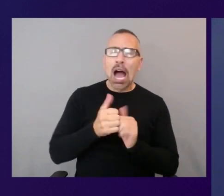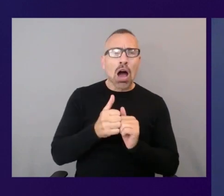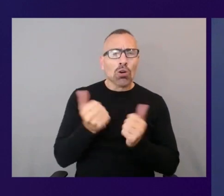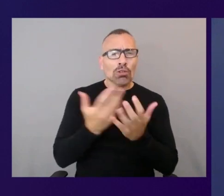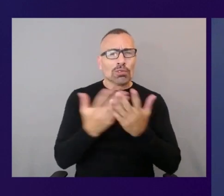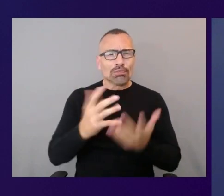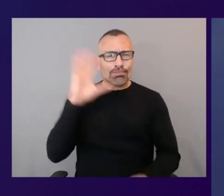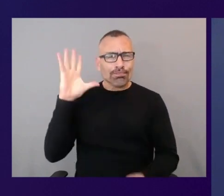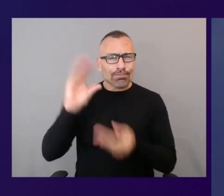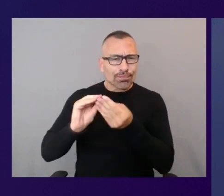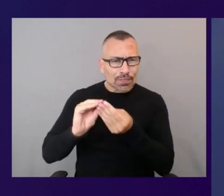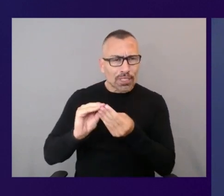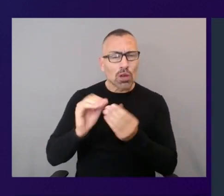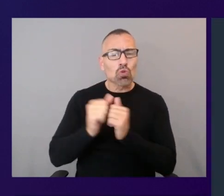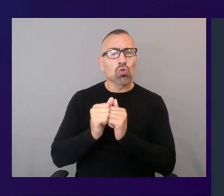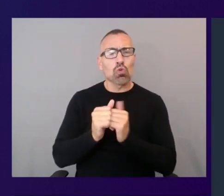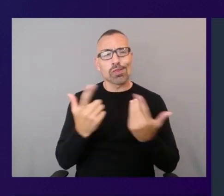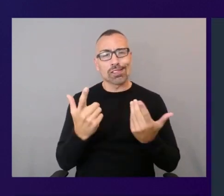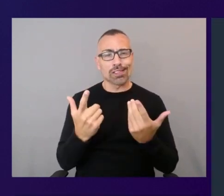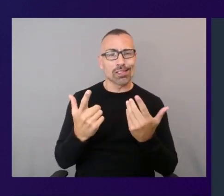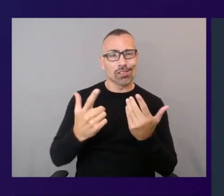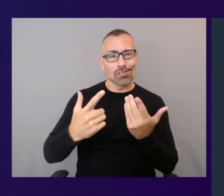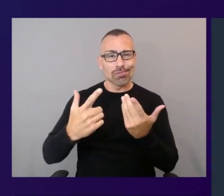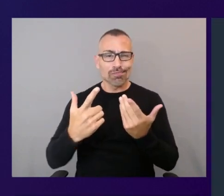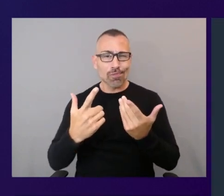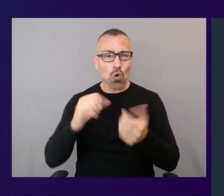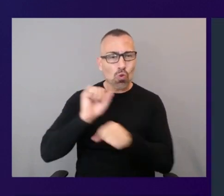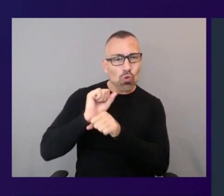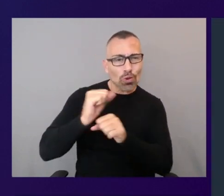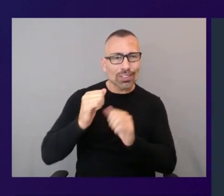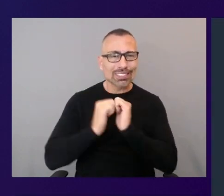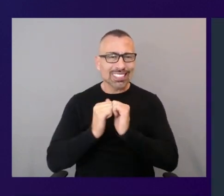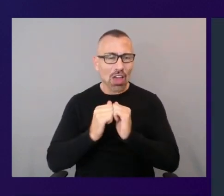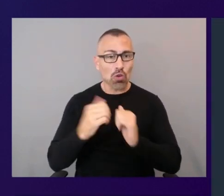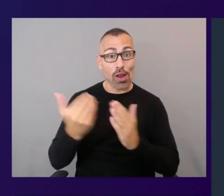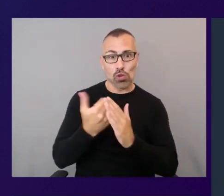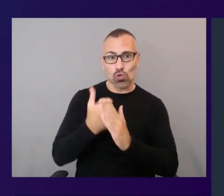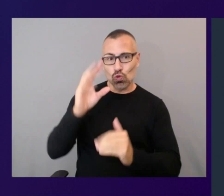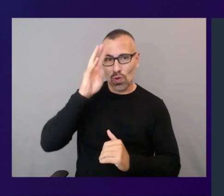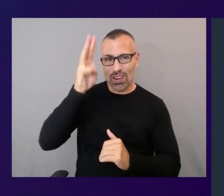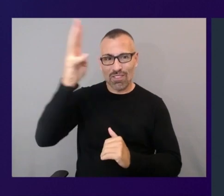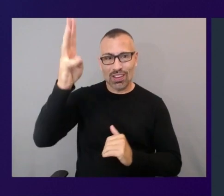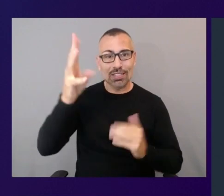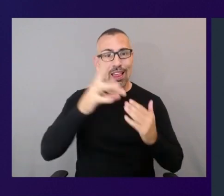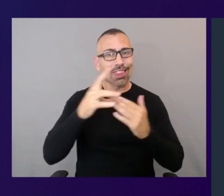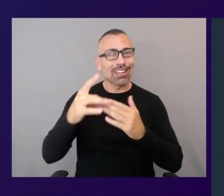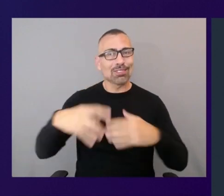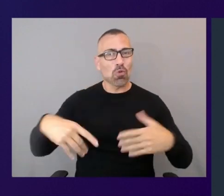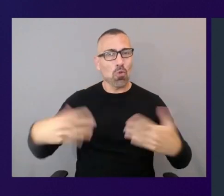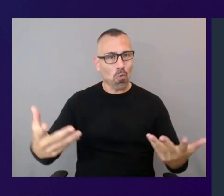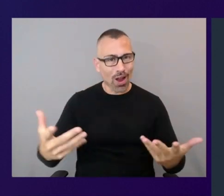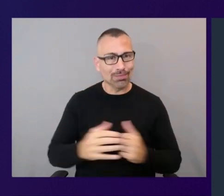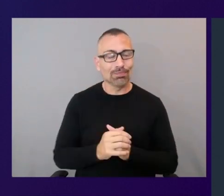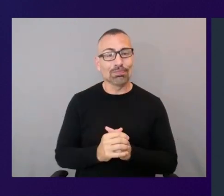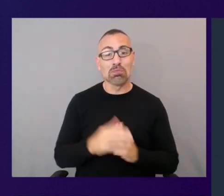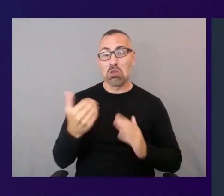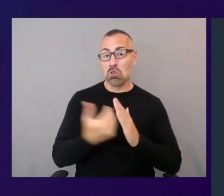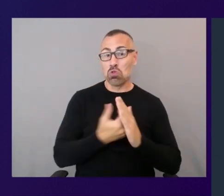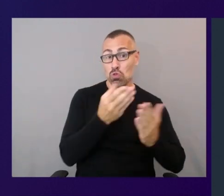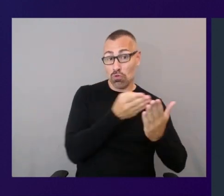but with new innovations. And all of these new innovations have led to new features like our multi-region